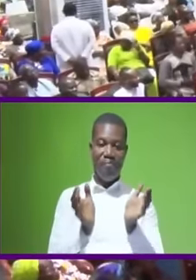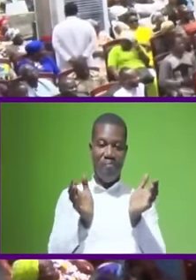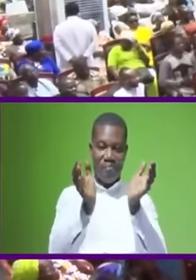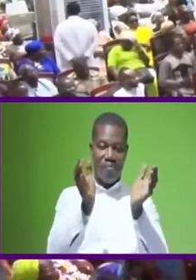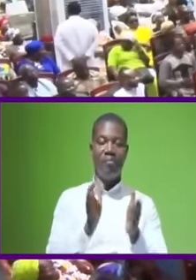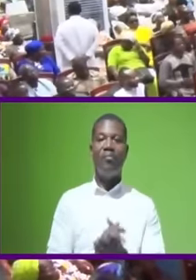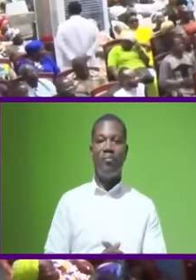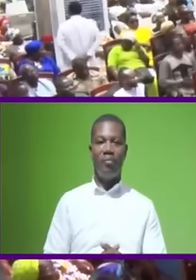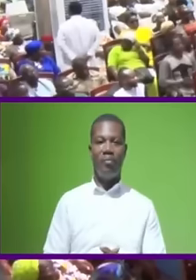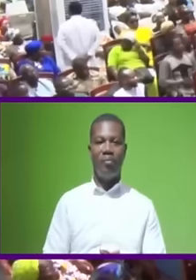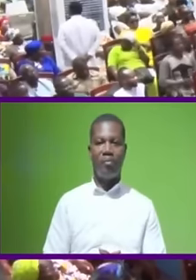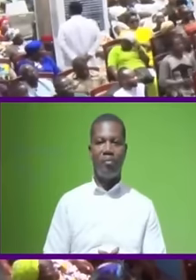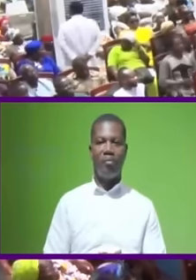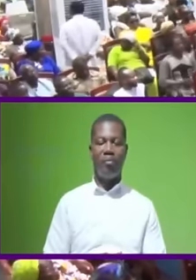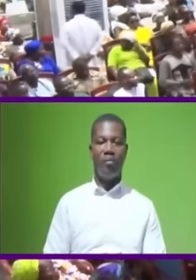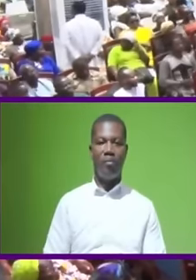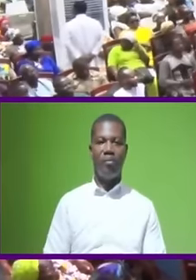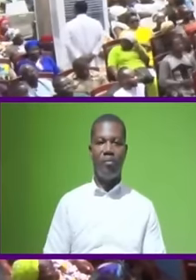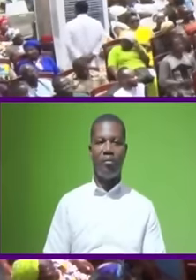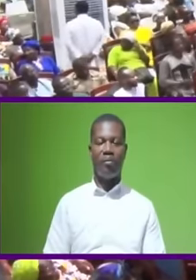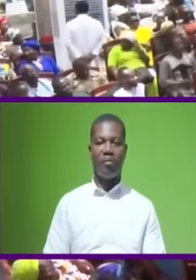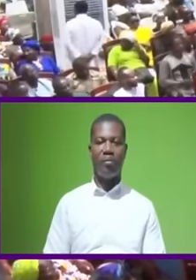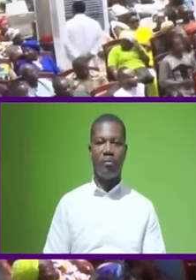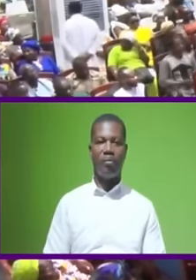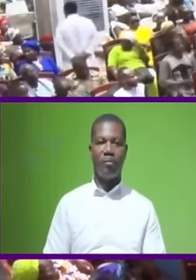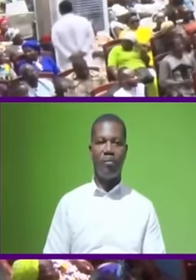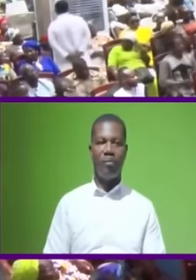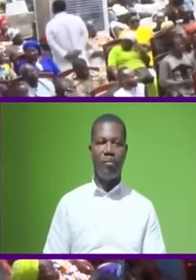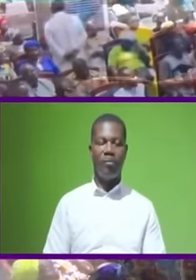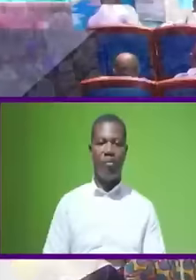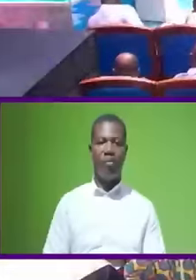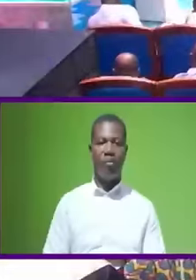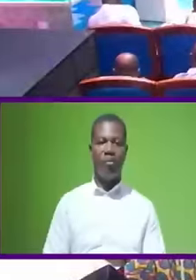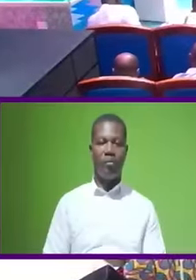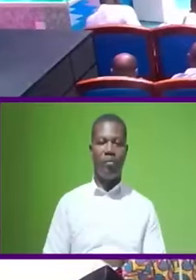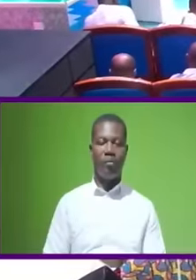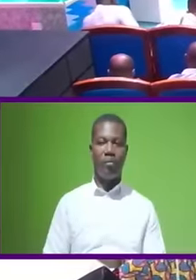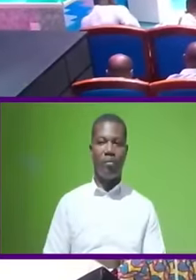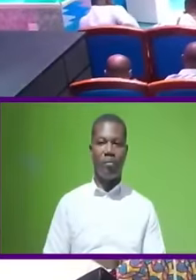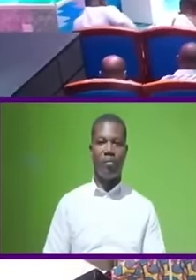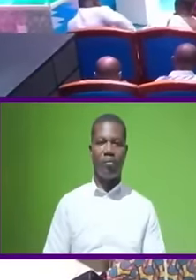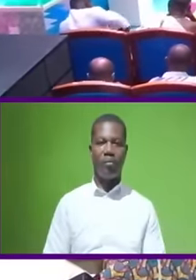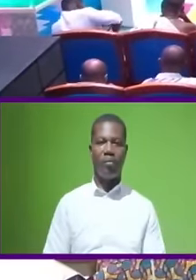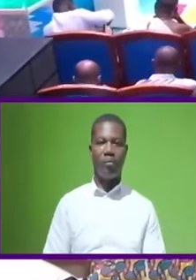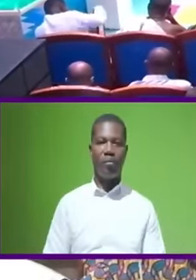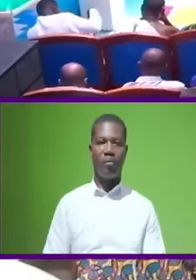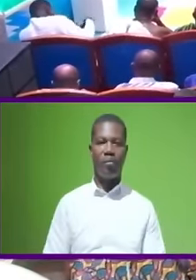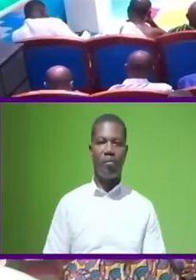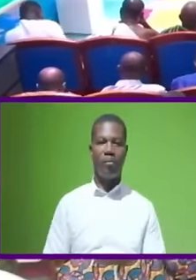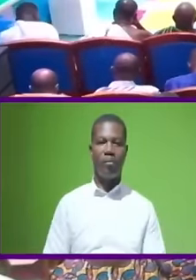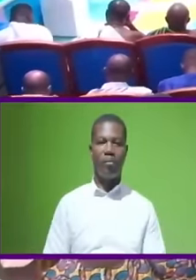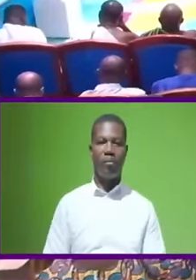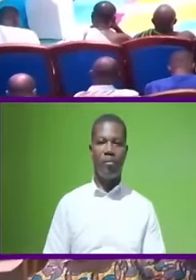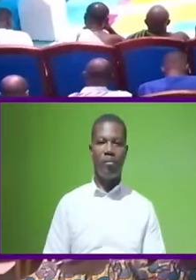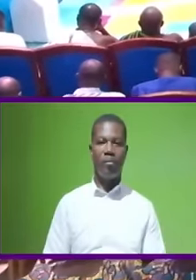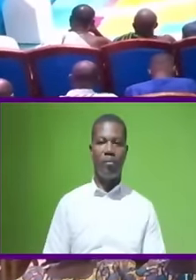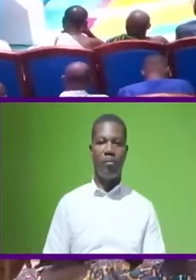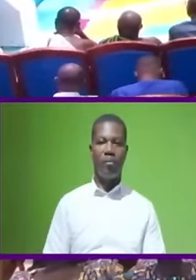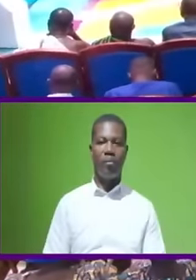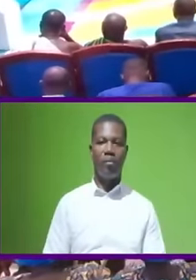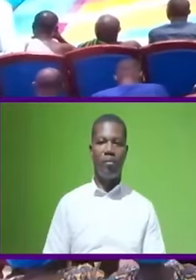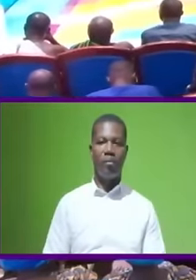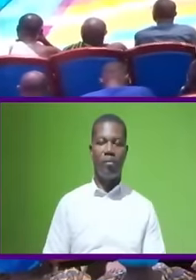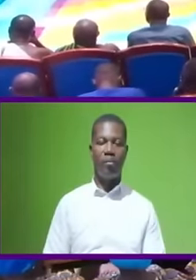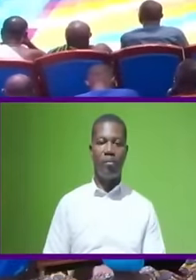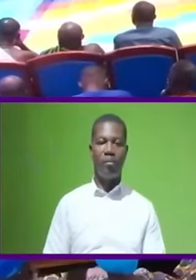have agendas and they've plotted concerning me, but I am giving it to them for Christ's sake, meaning that